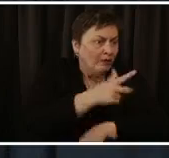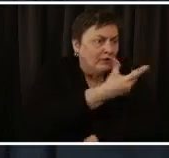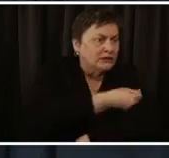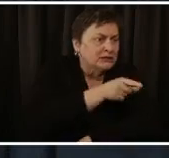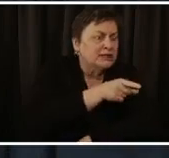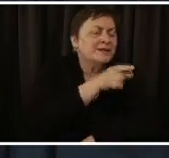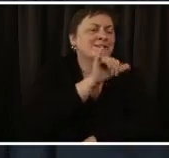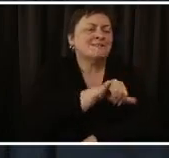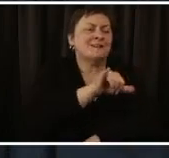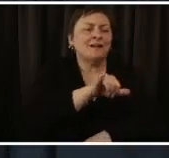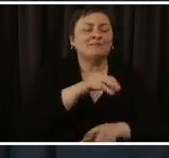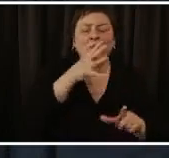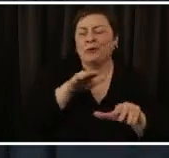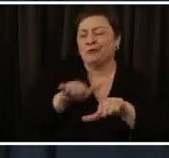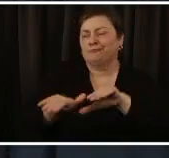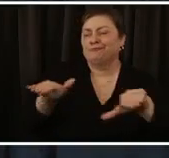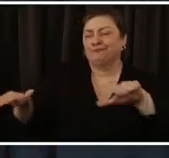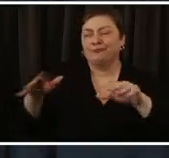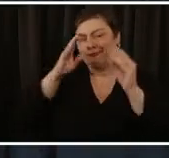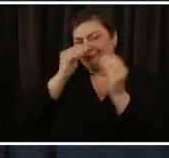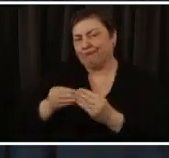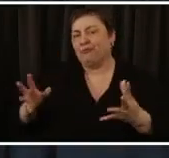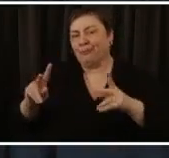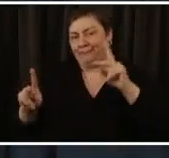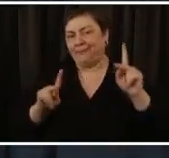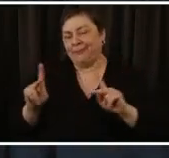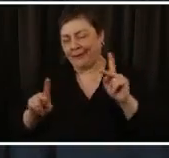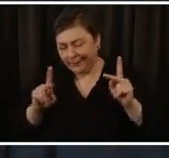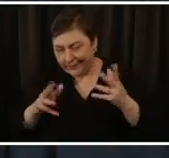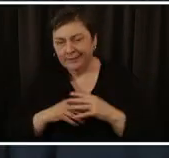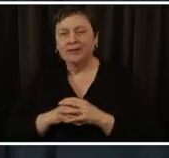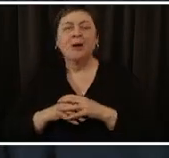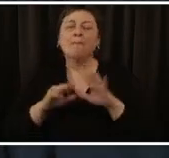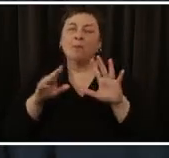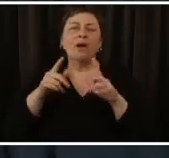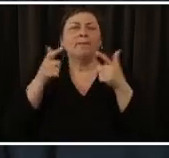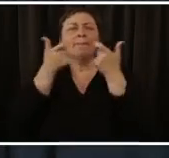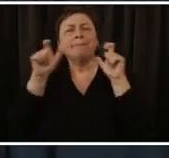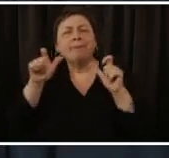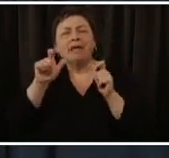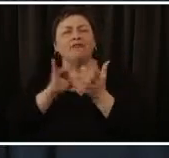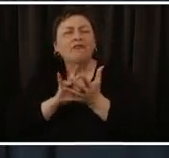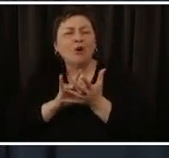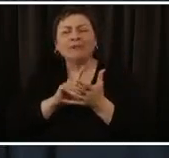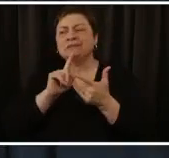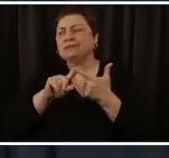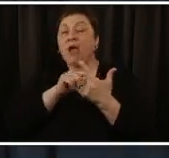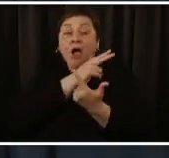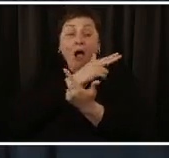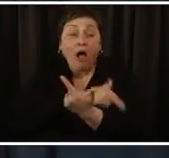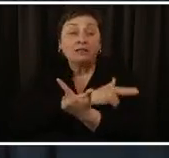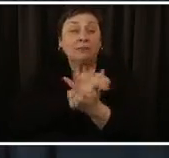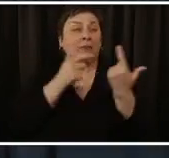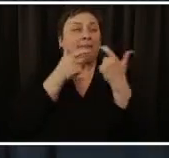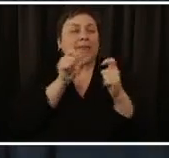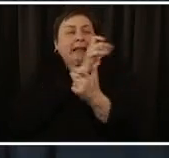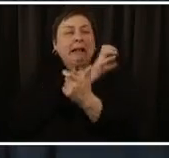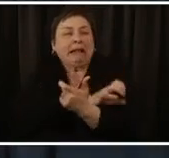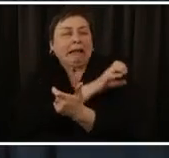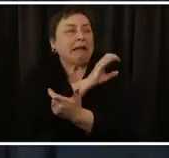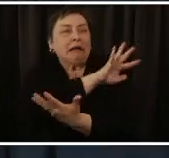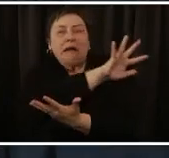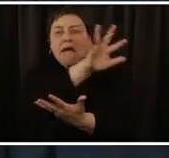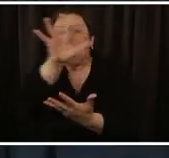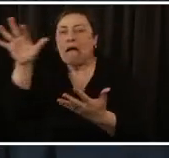towards our large-scale sites, the professional pharmacies, the hospitals, the community health clinics, and of course all of our